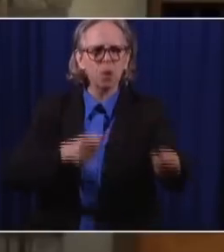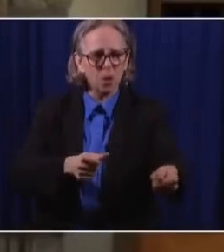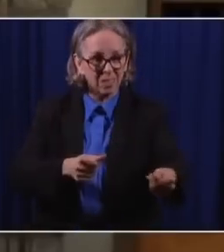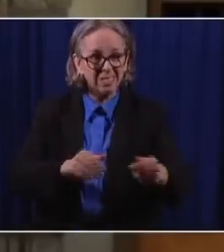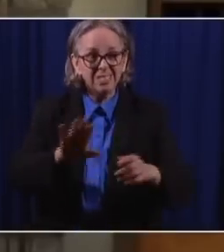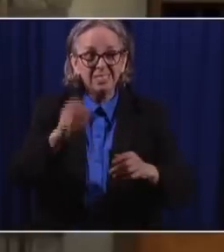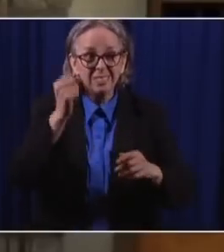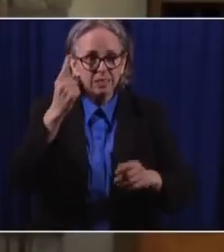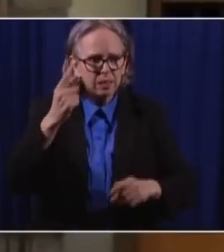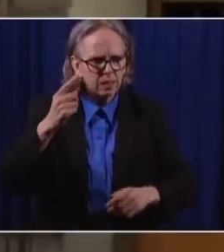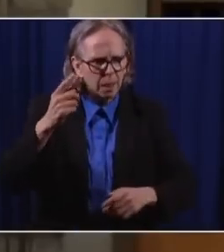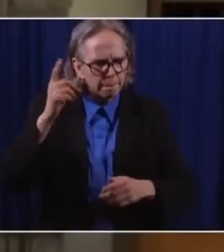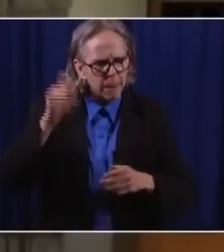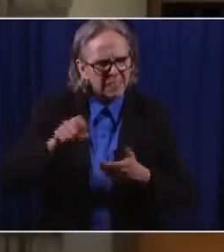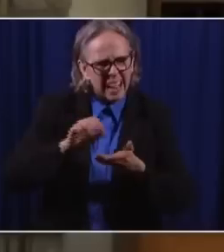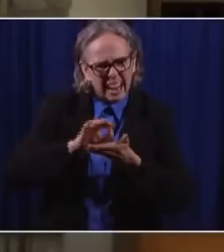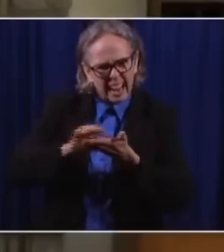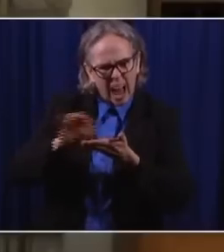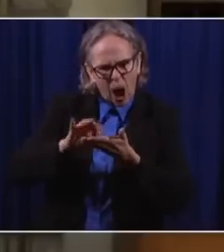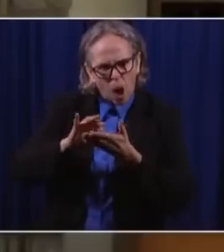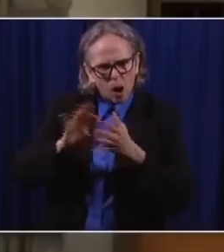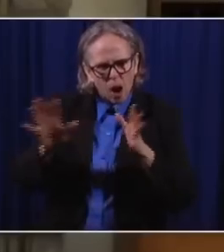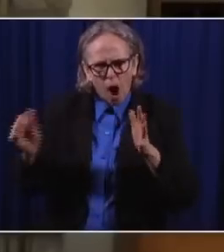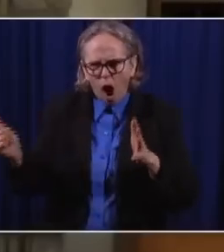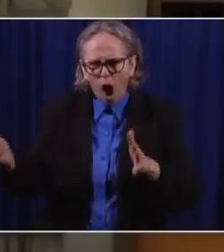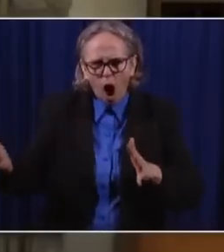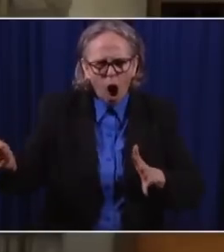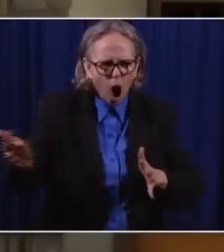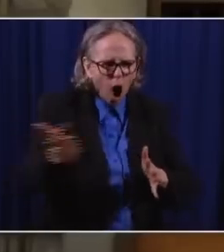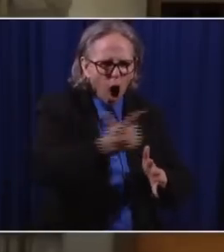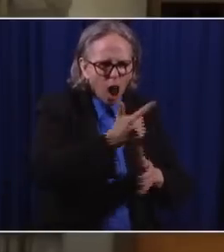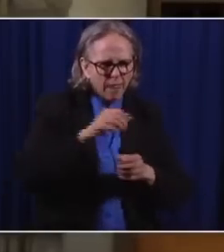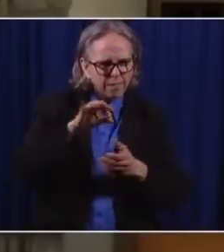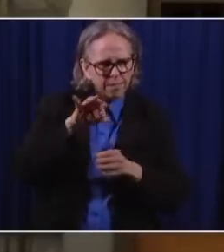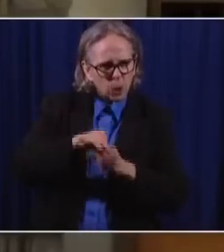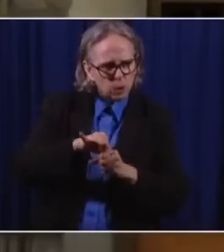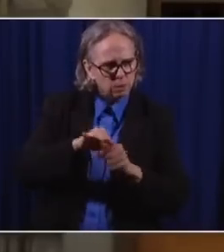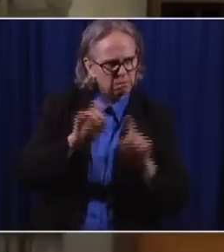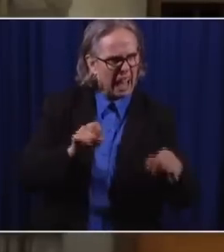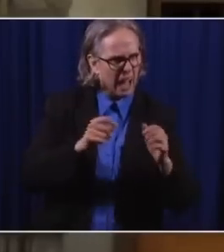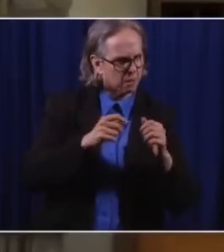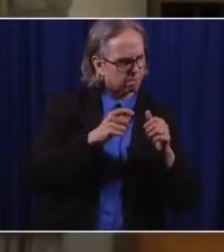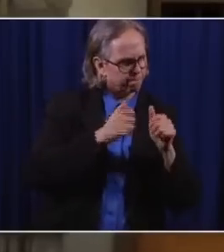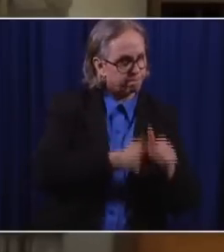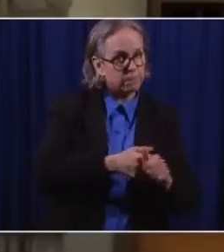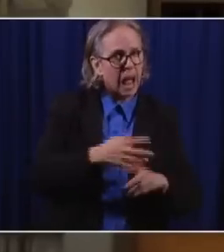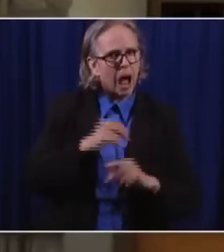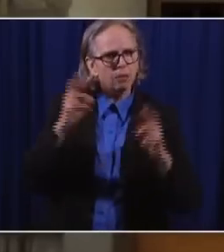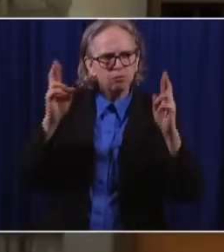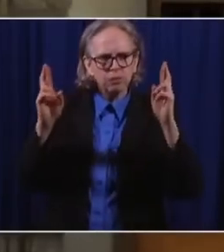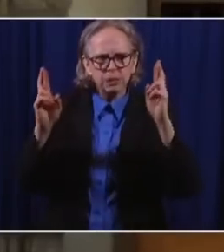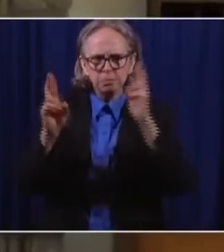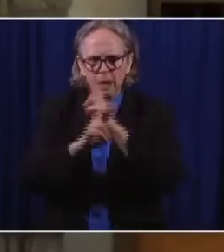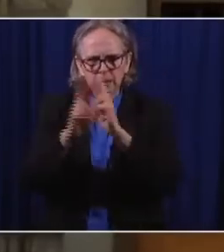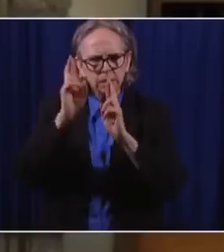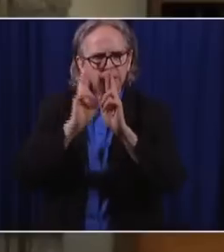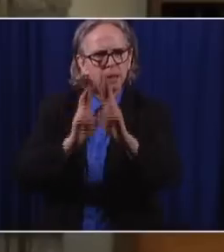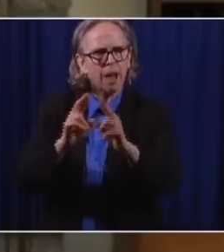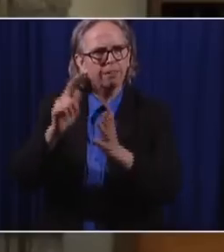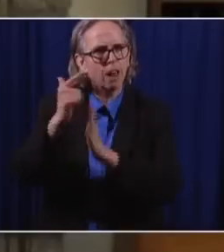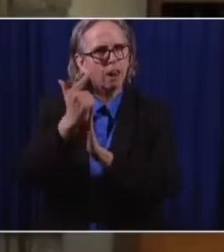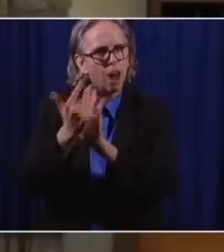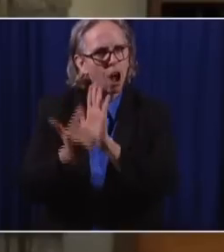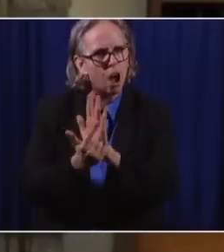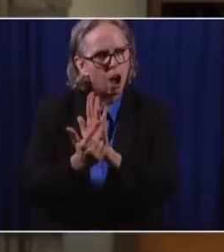votes. We have a long tradition of respect for the law. So the votes are continuing to be